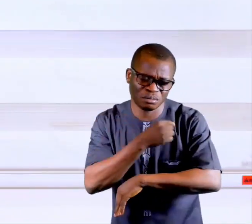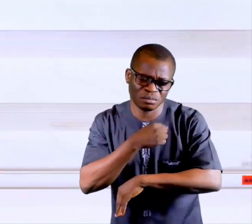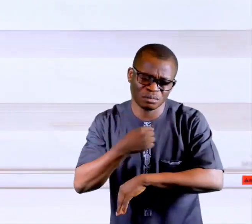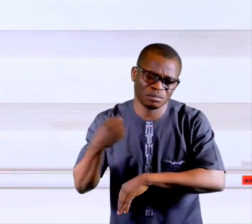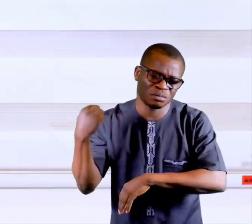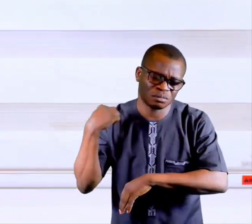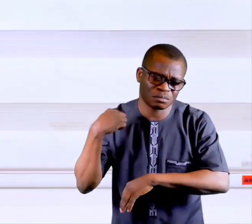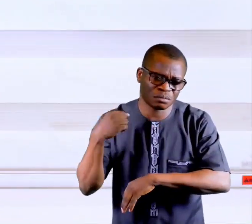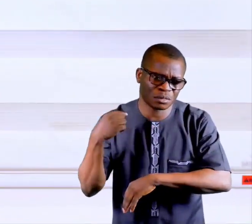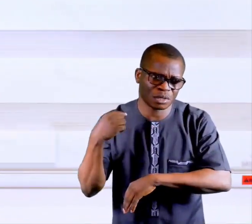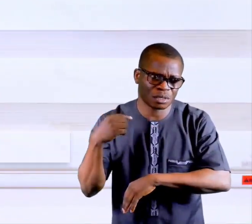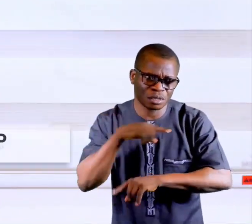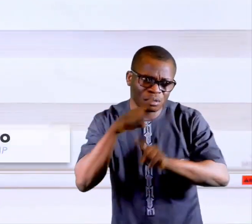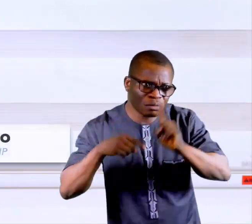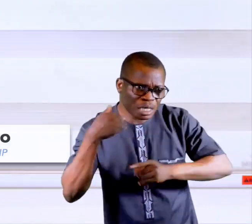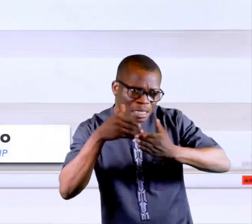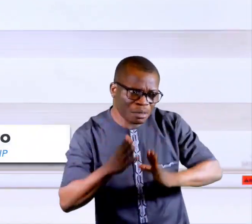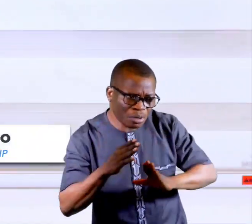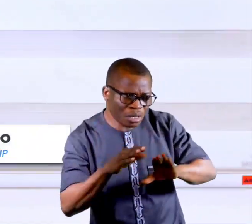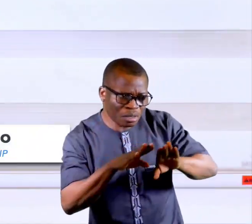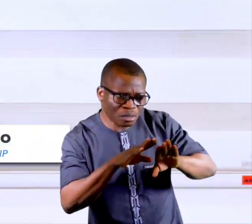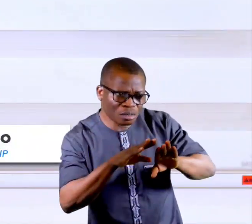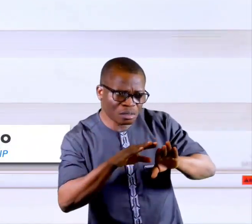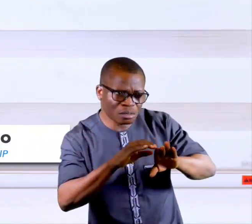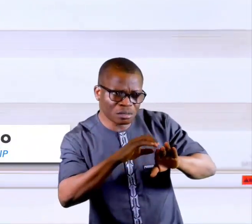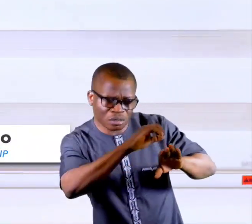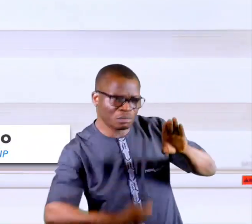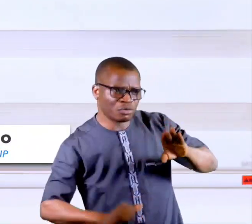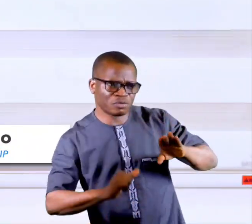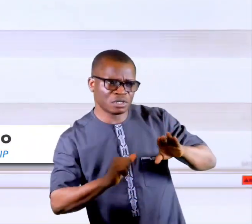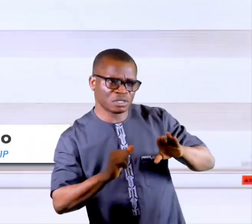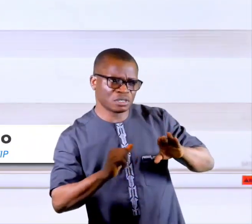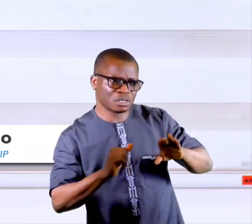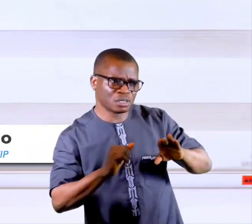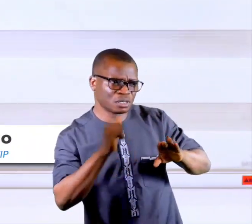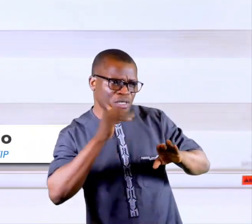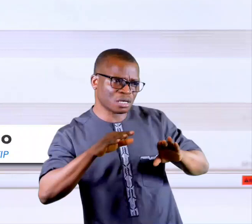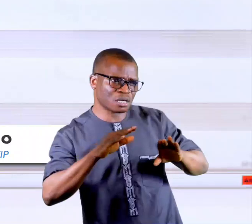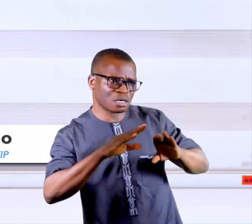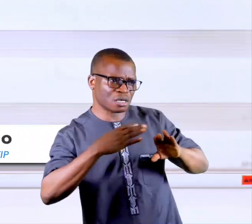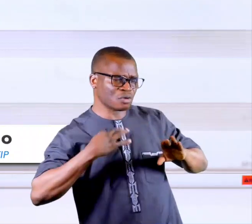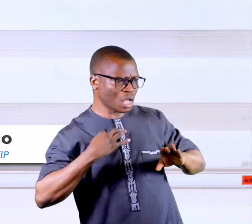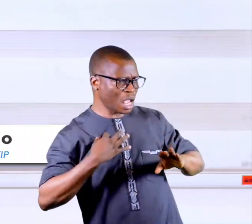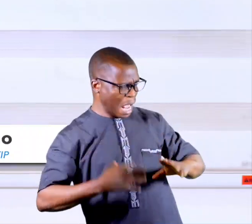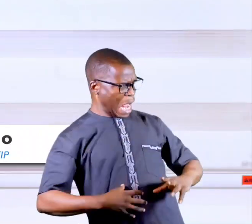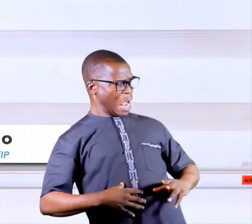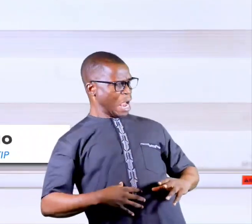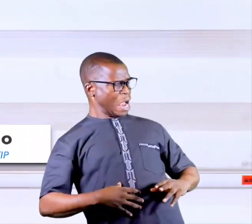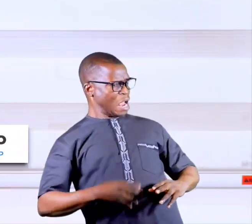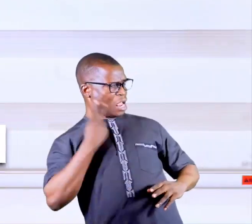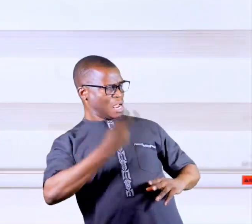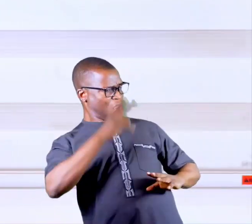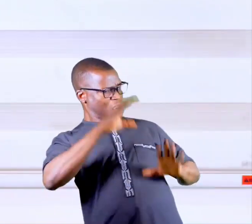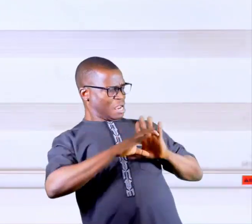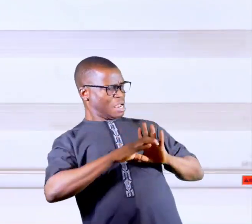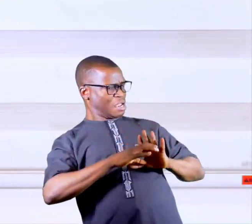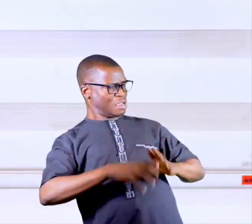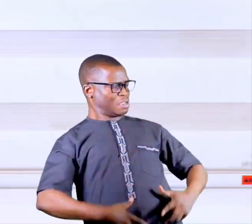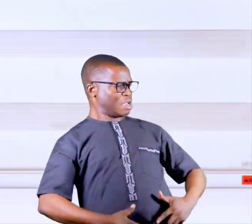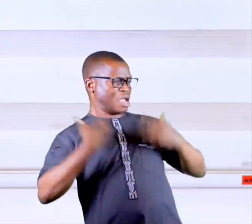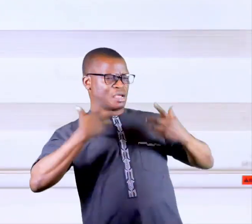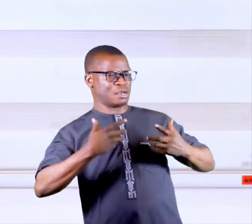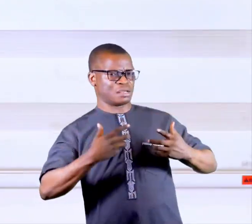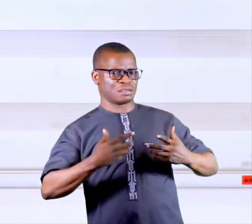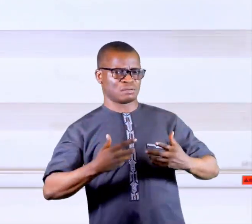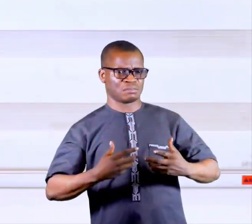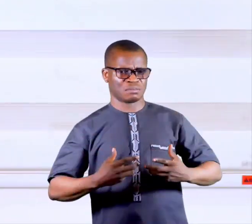neighbor opened her back and saw the wound on her back that she became very angry and went and accosted the woman.